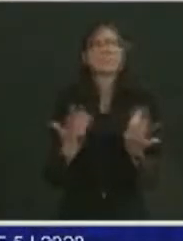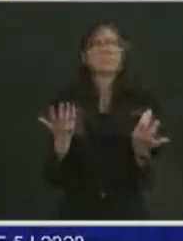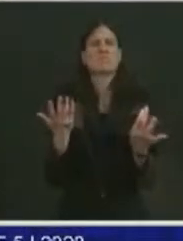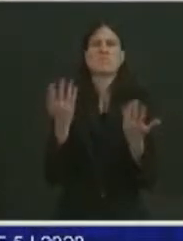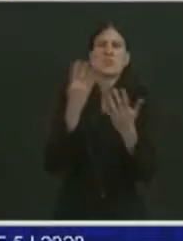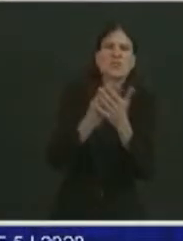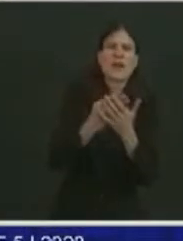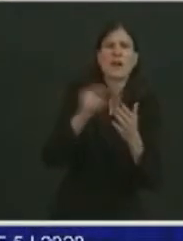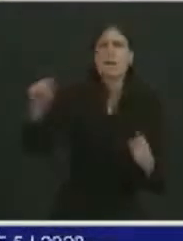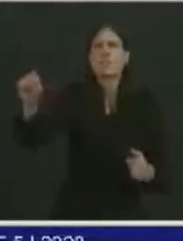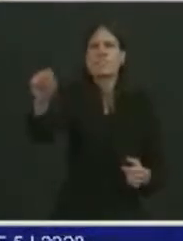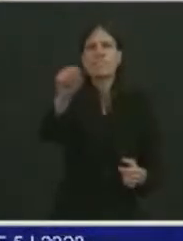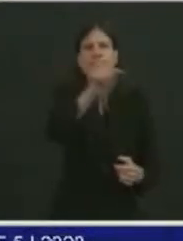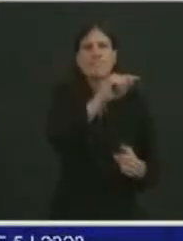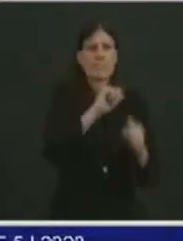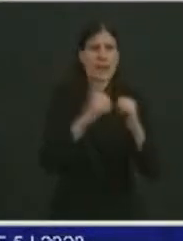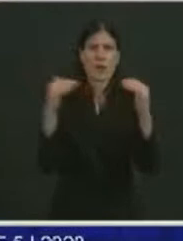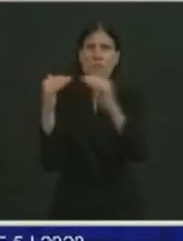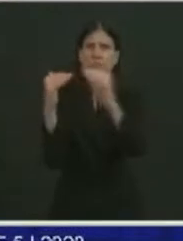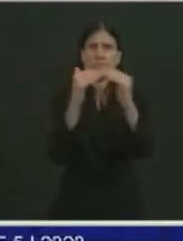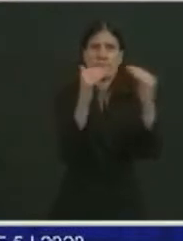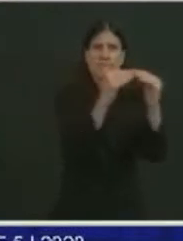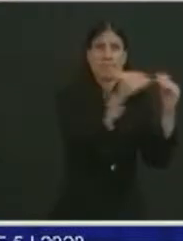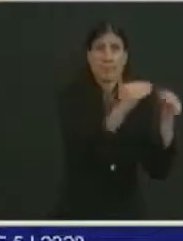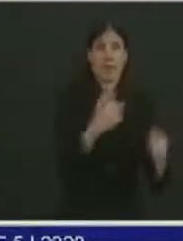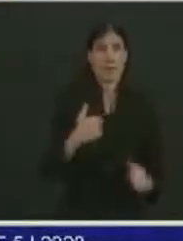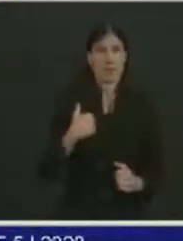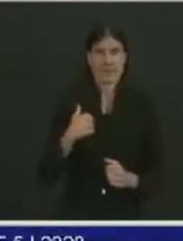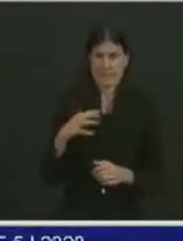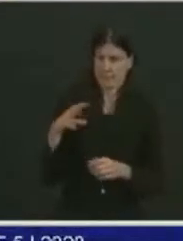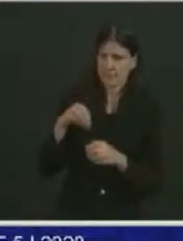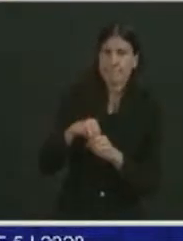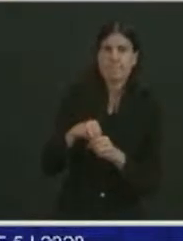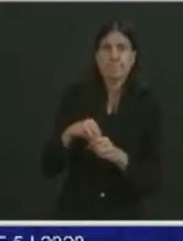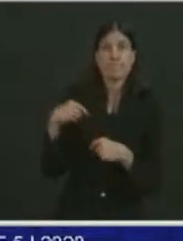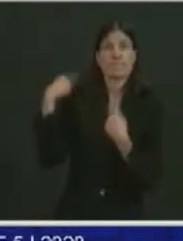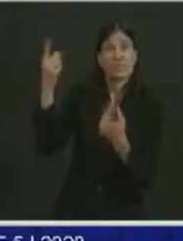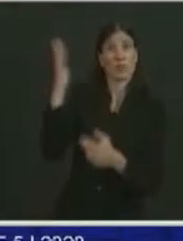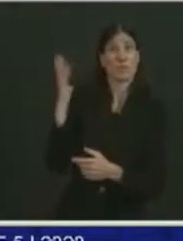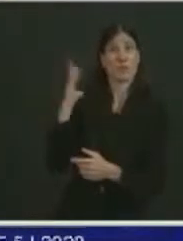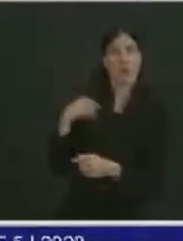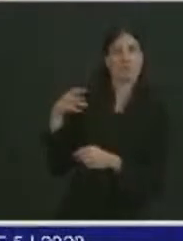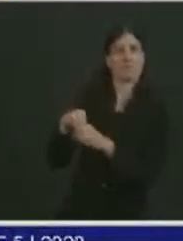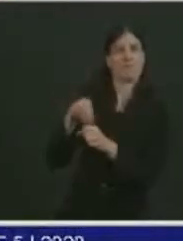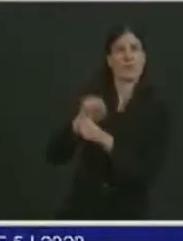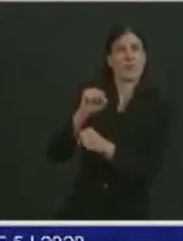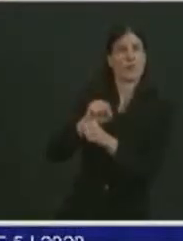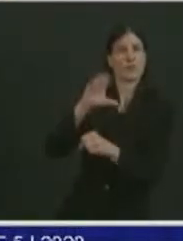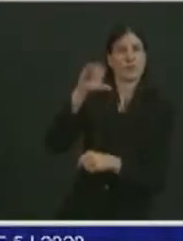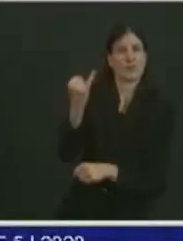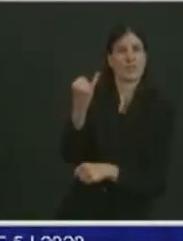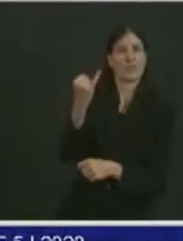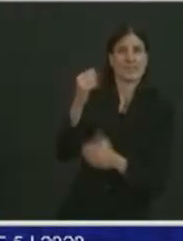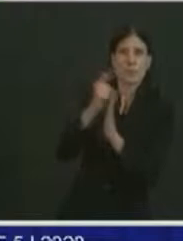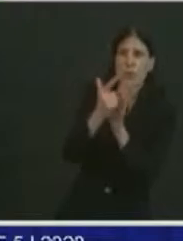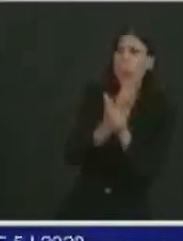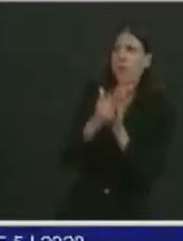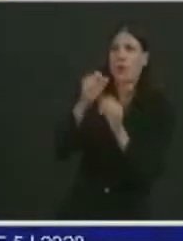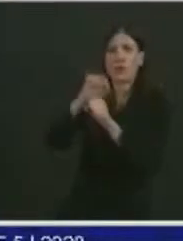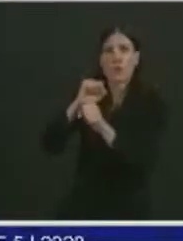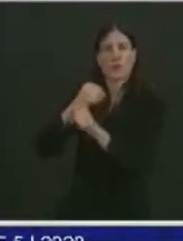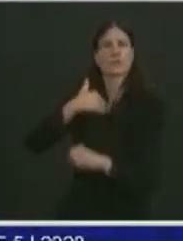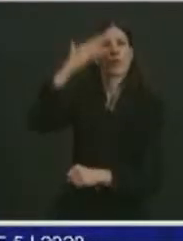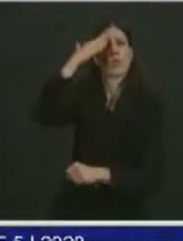So the thing, though, to answer your question is, it's just the more time I spend talking